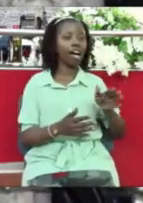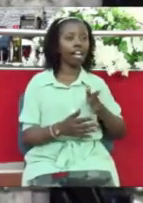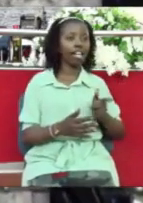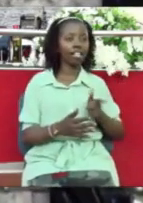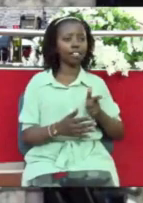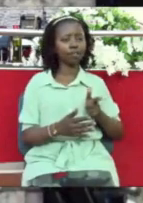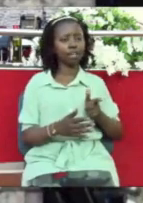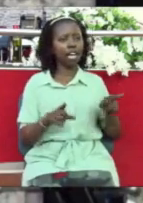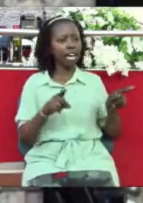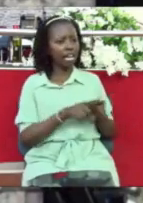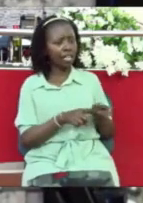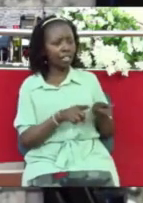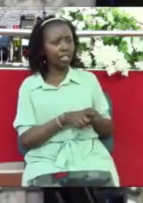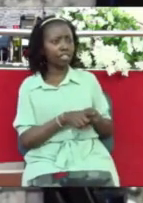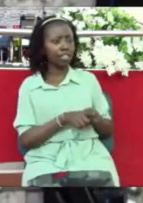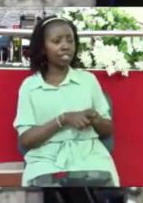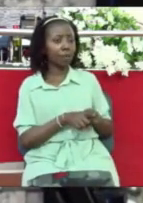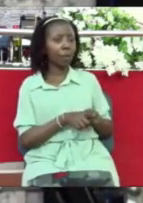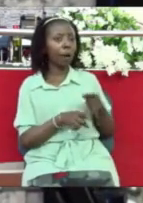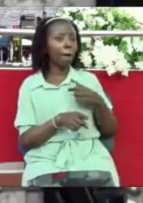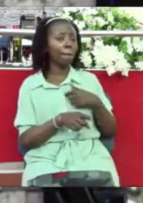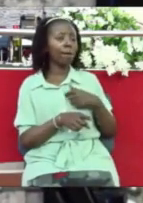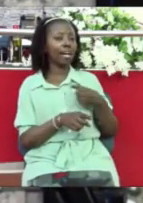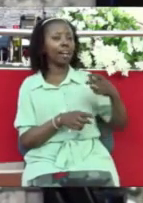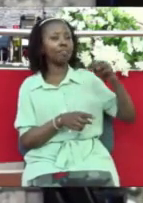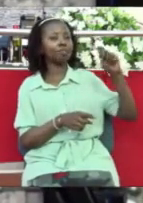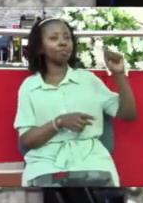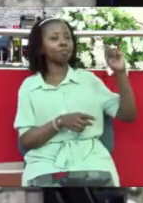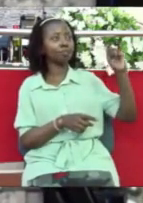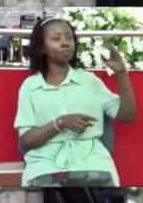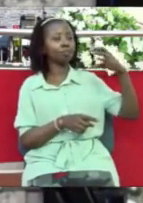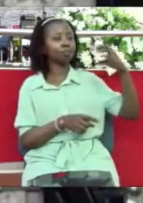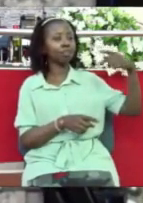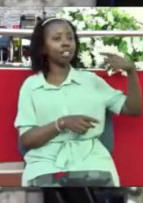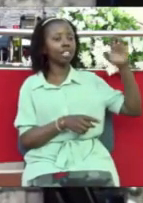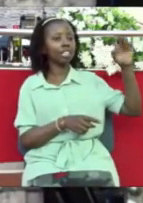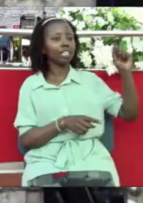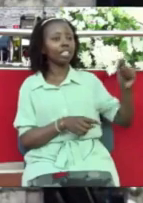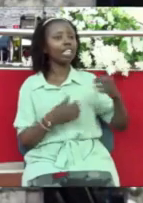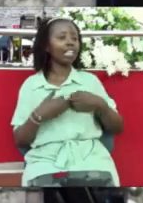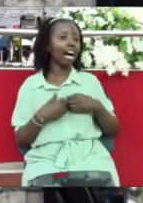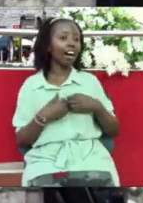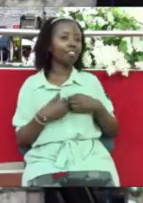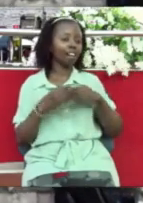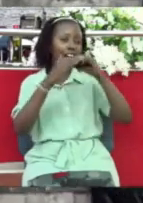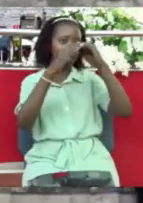And even my ticket had a discount. Na hata ile tiketi yangu ilikuwa na ile ku. Because I traveled as a missionary. Kwa